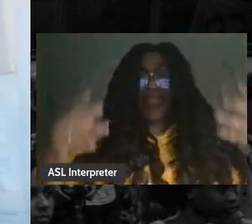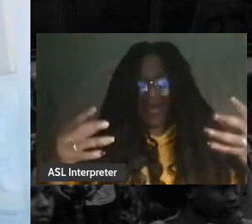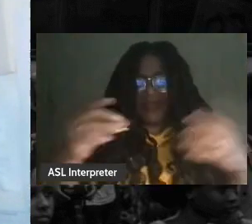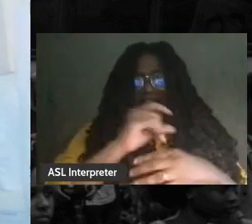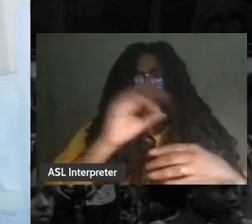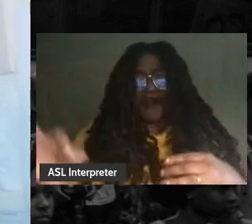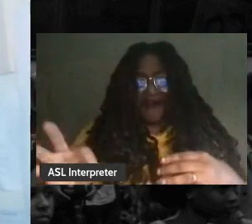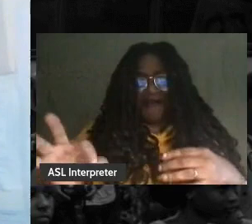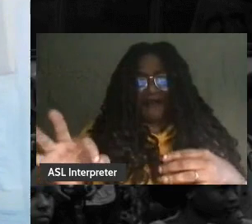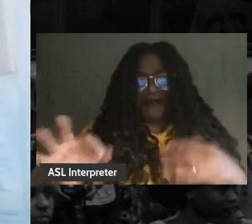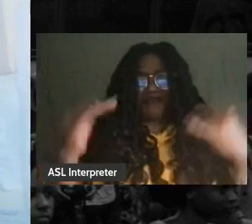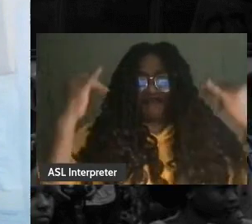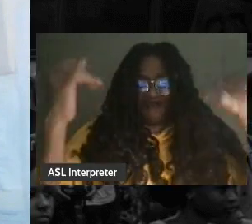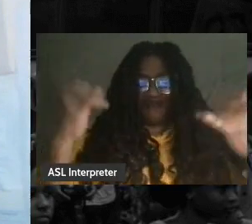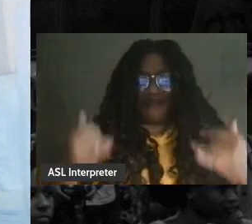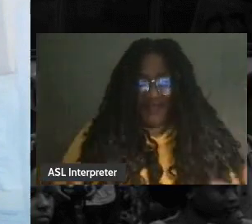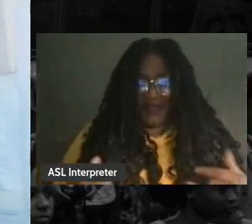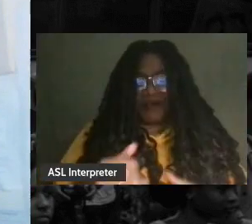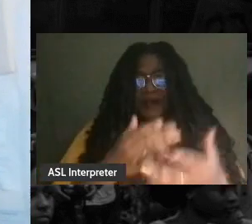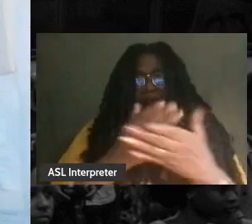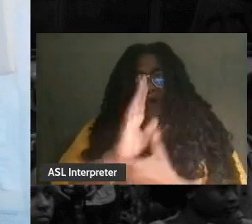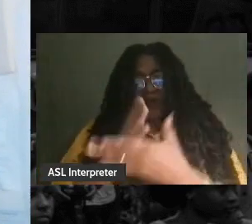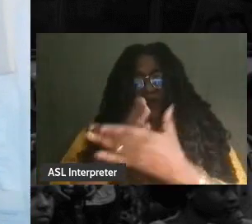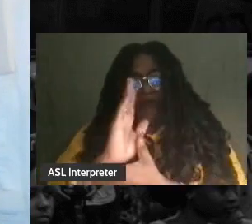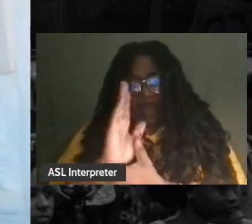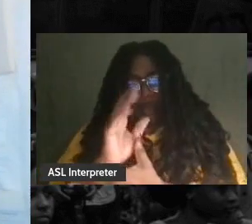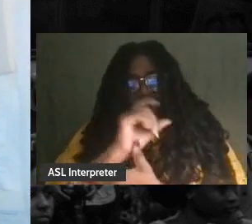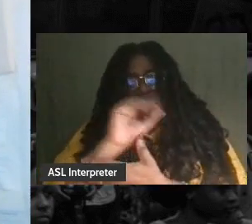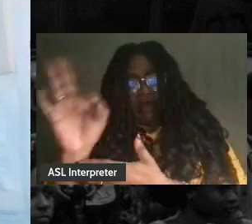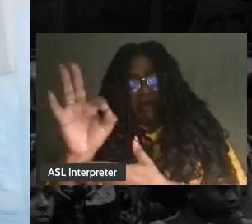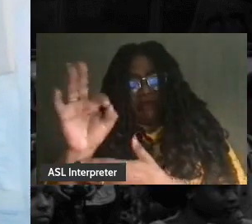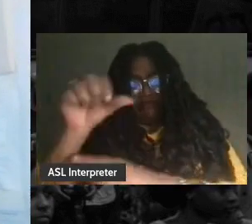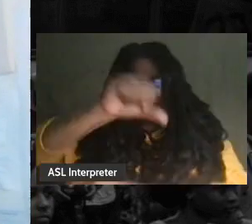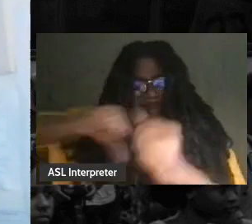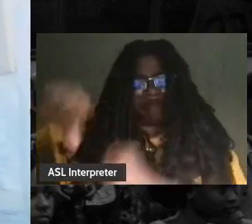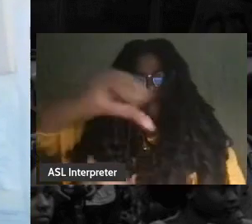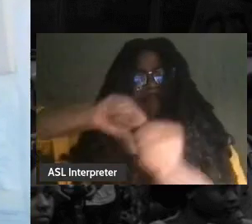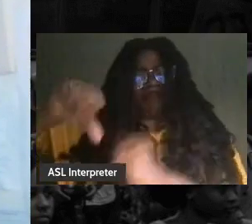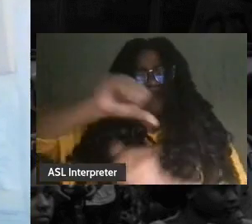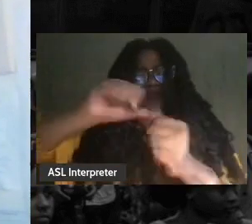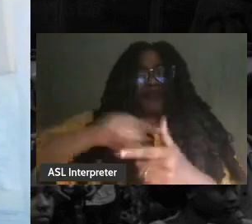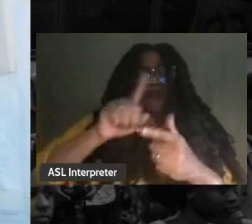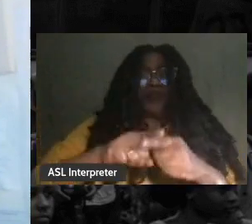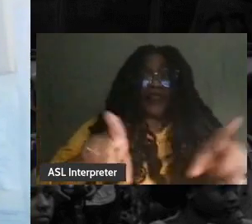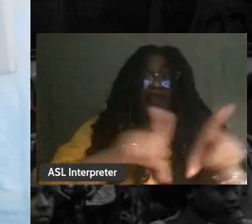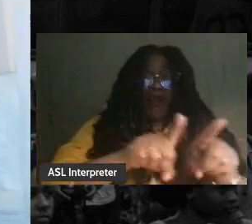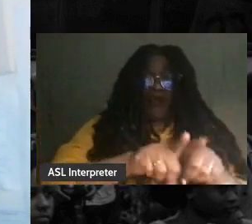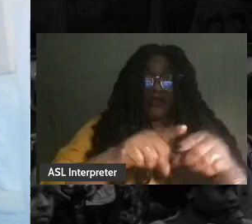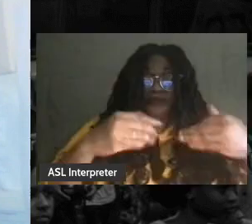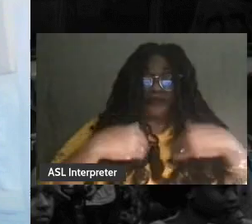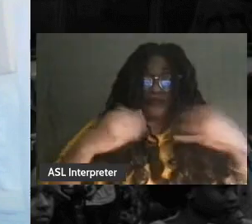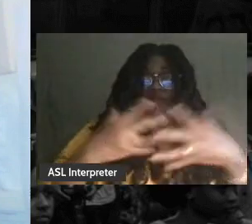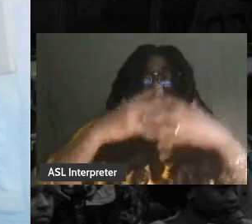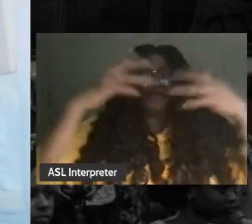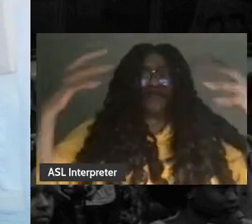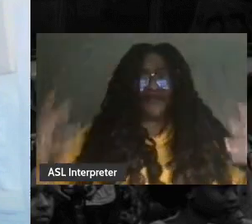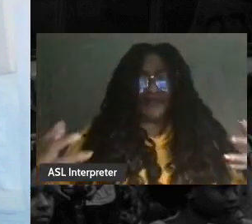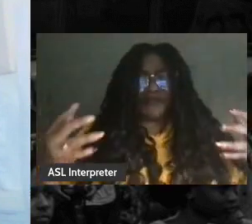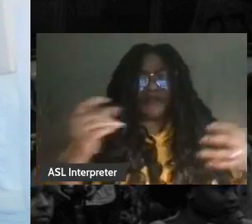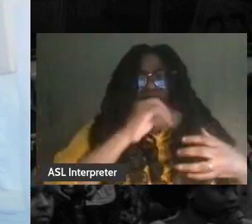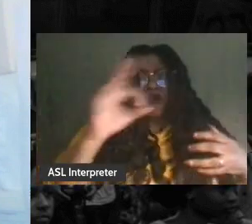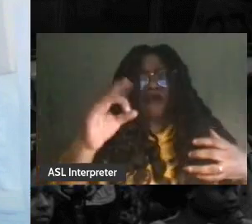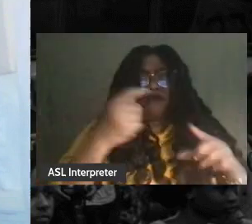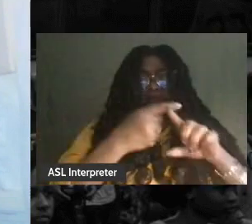We also have scholars' presentations and the visual and performing arts, and we rely on narrative and